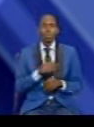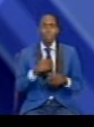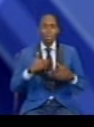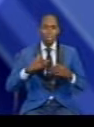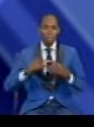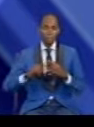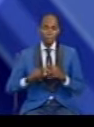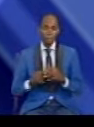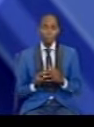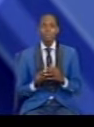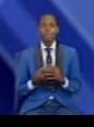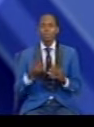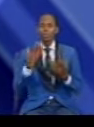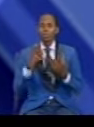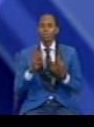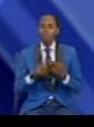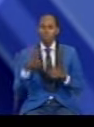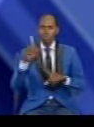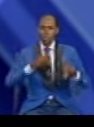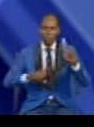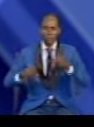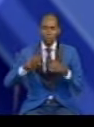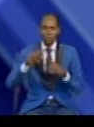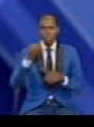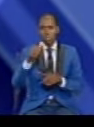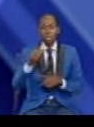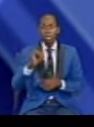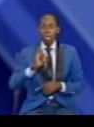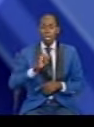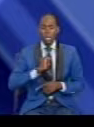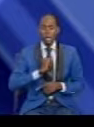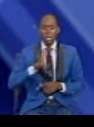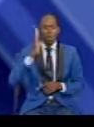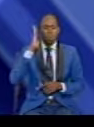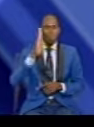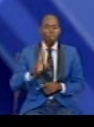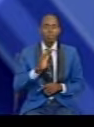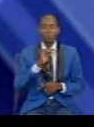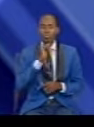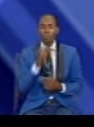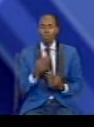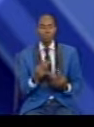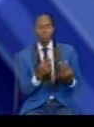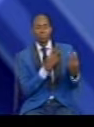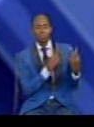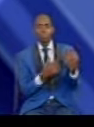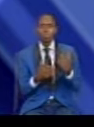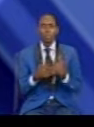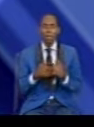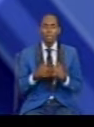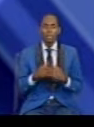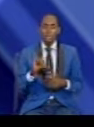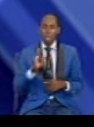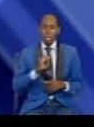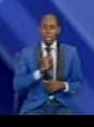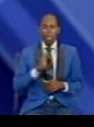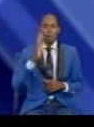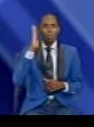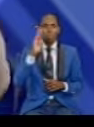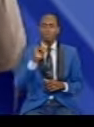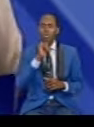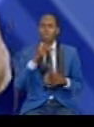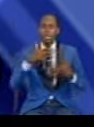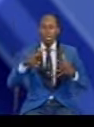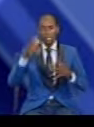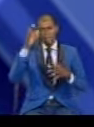you to say today, I will not look back. I will not allow the devil to take me. Remember Jesus Christ prayed for Peter.